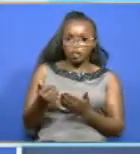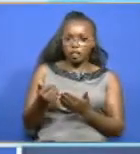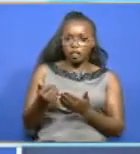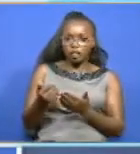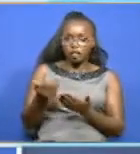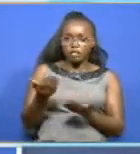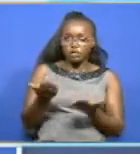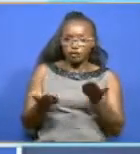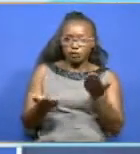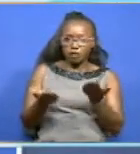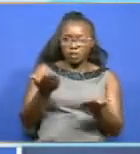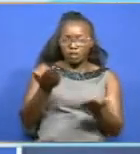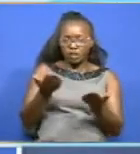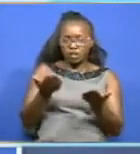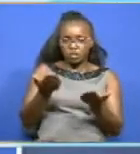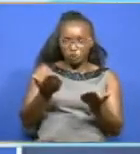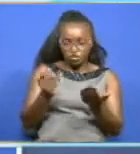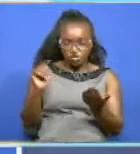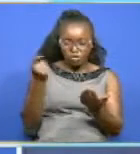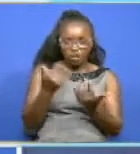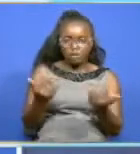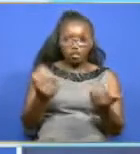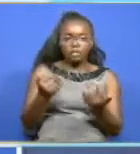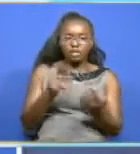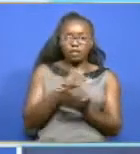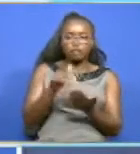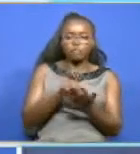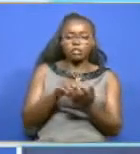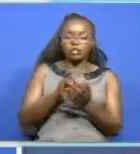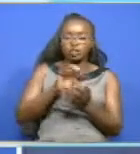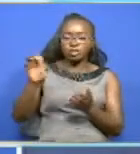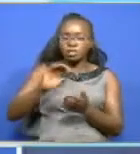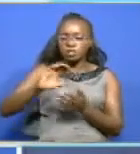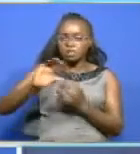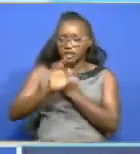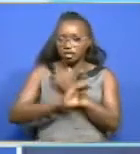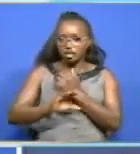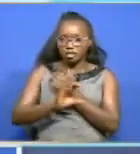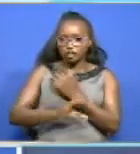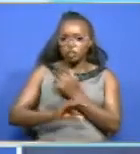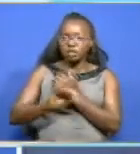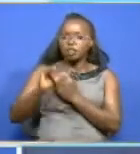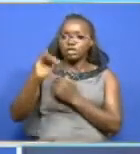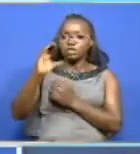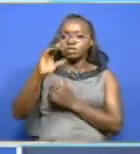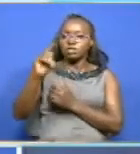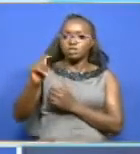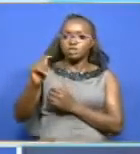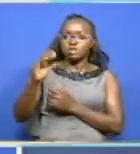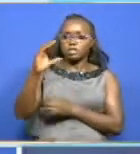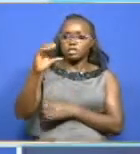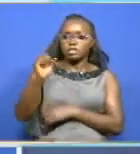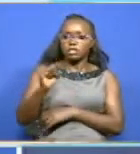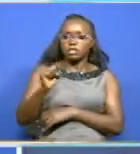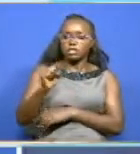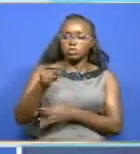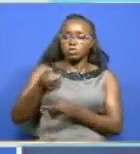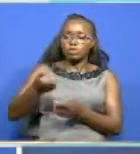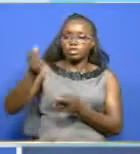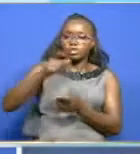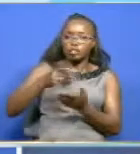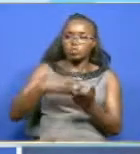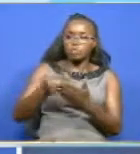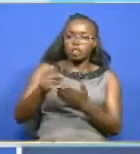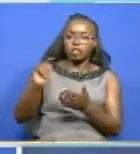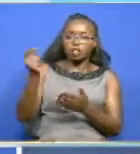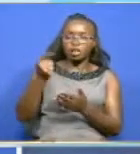is heavily skewed towards the Middle East country. ICT Cabinet Secretary John Mosheru has urged Iran to increase its purchase of